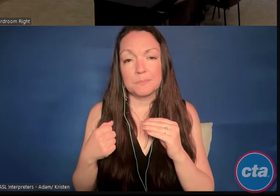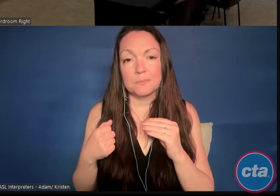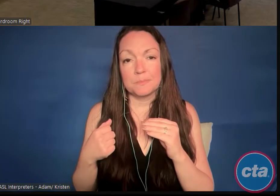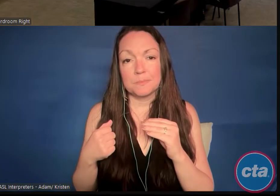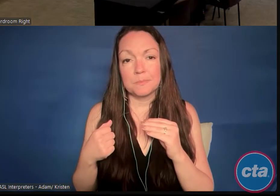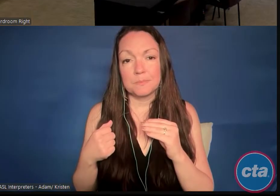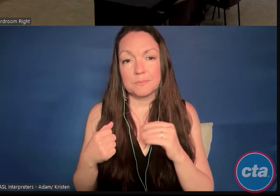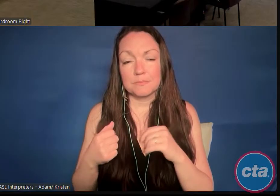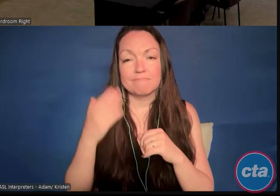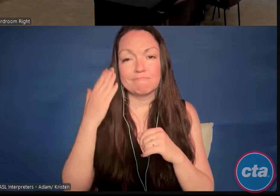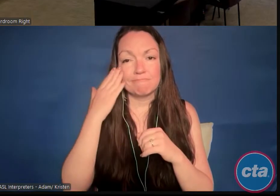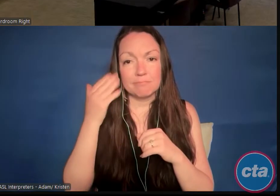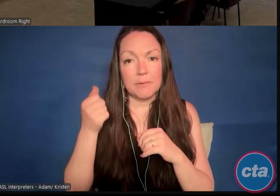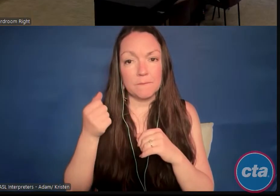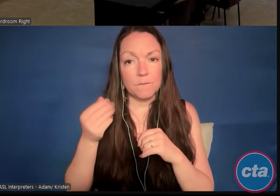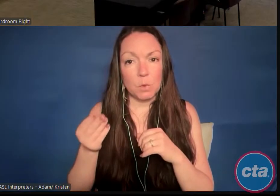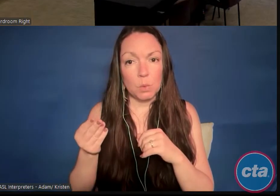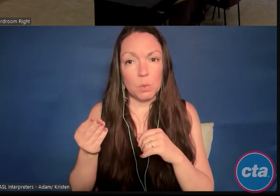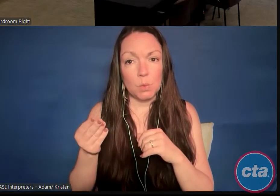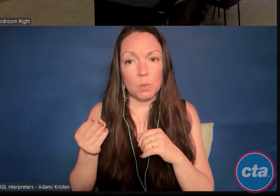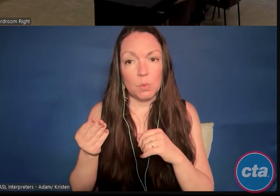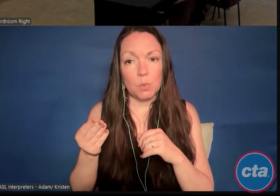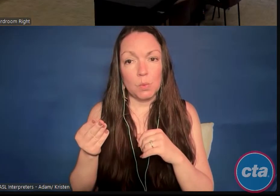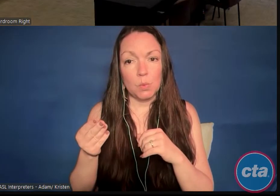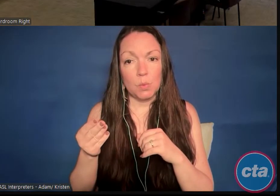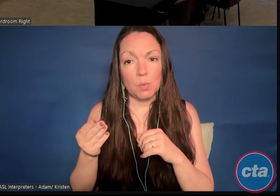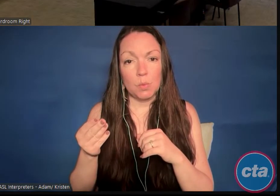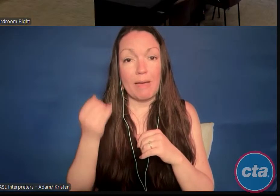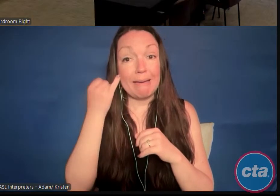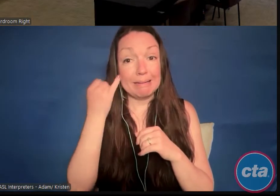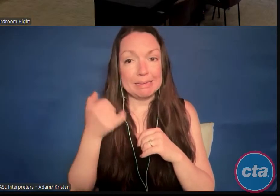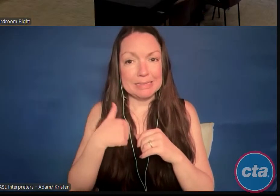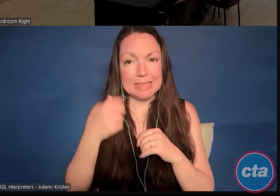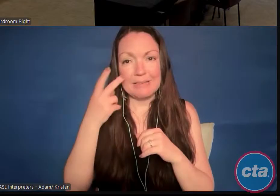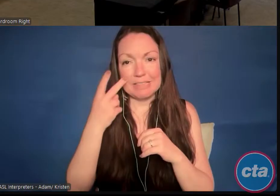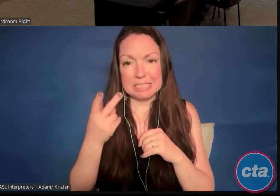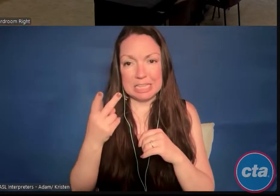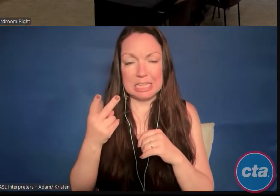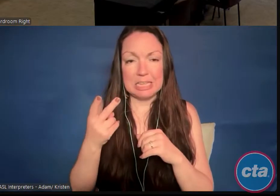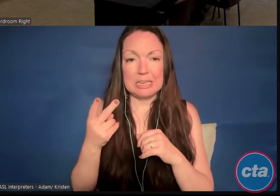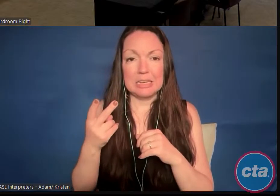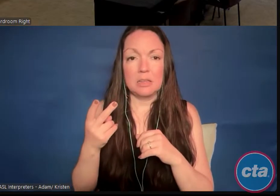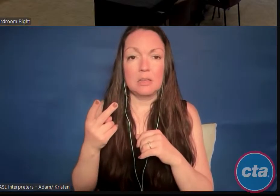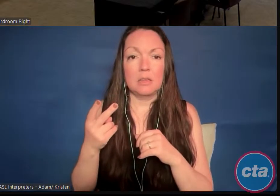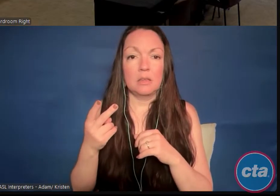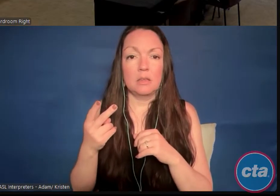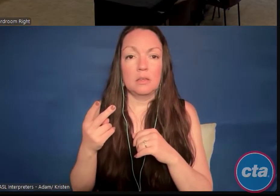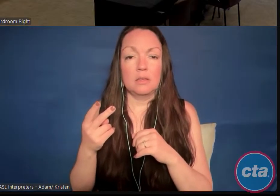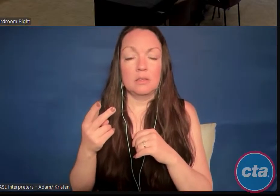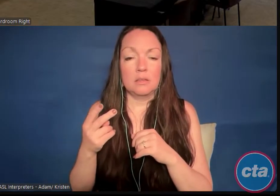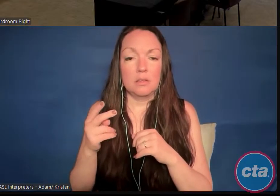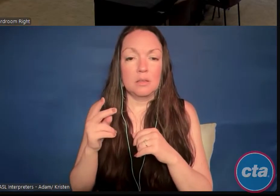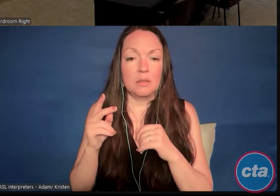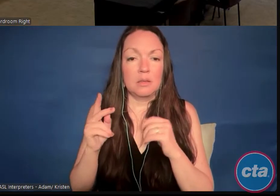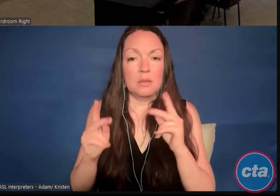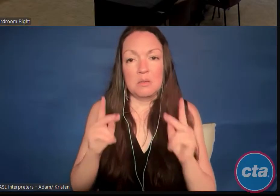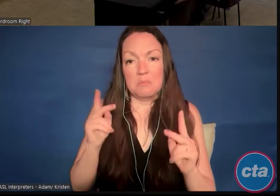I know there's been a few like random ideas I've seen shot out, mostly by members of the public